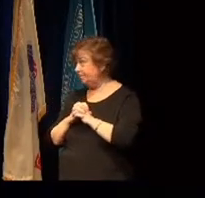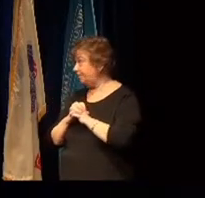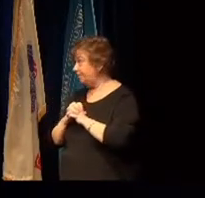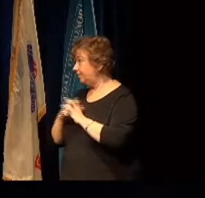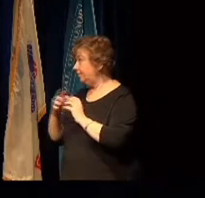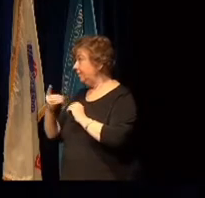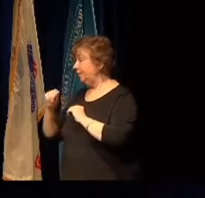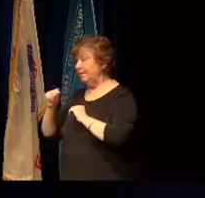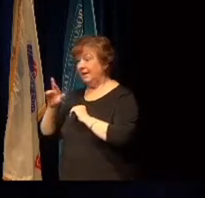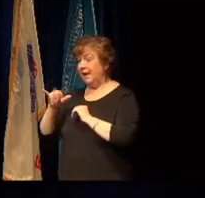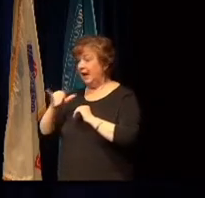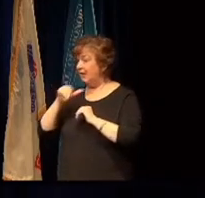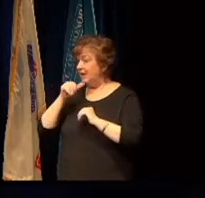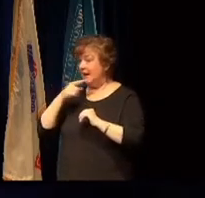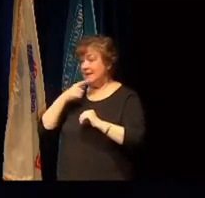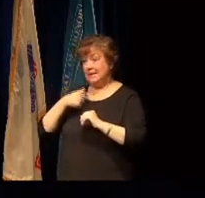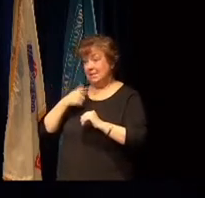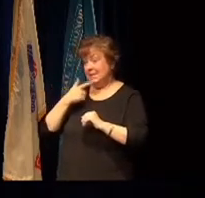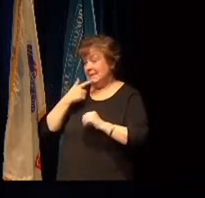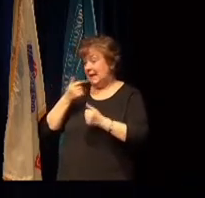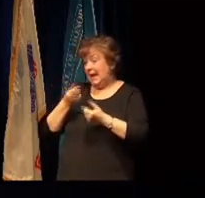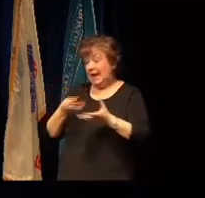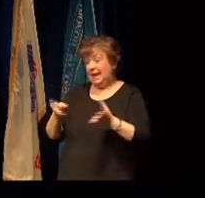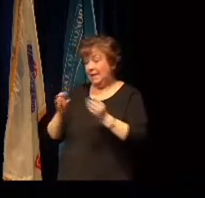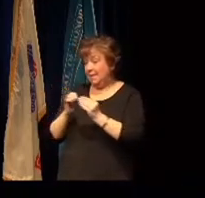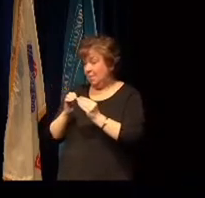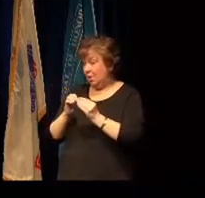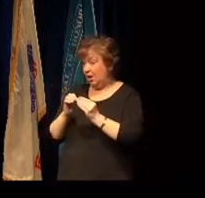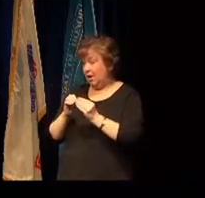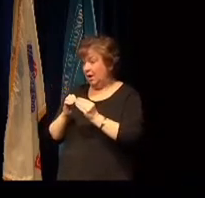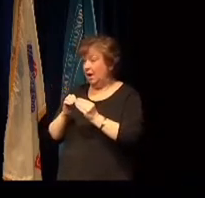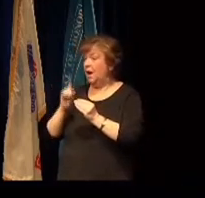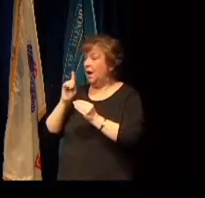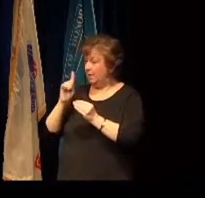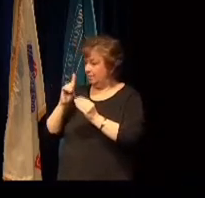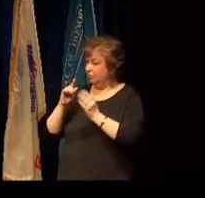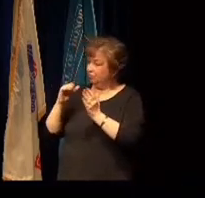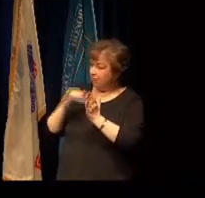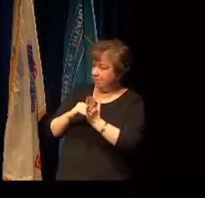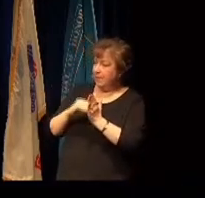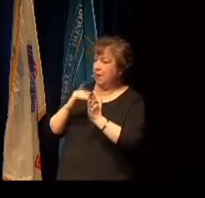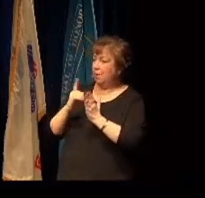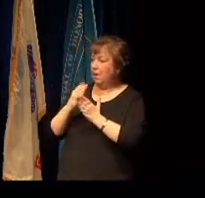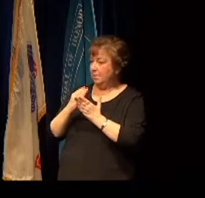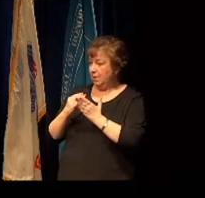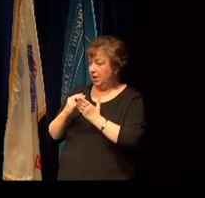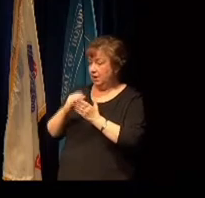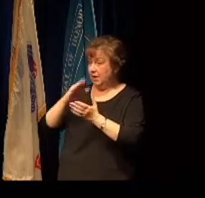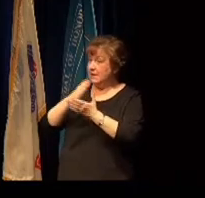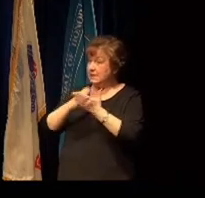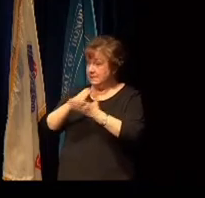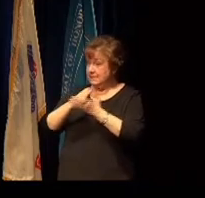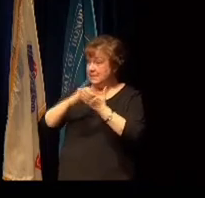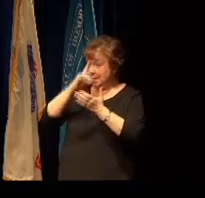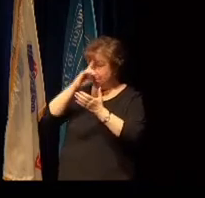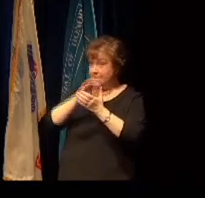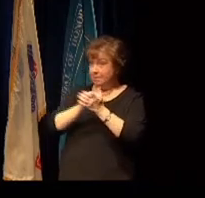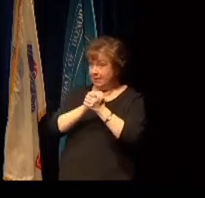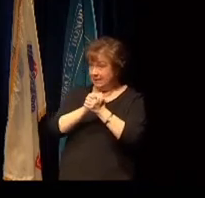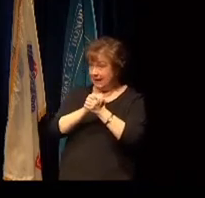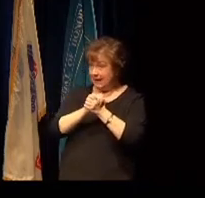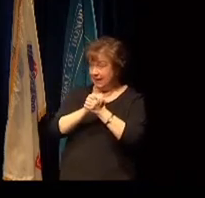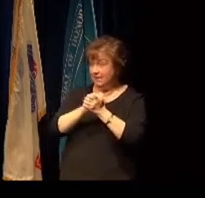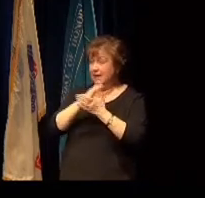Gary didn't tell me to say any more than that, but I will repeat this. Some believe, some